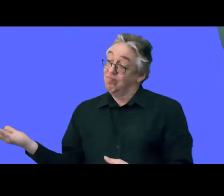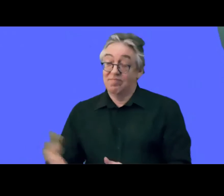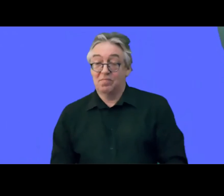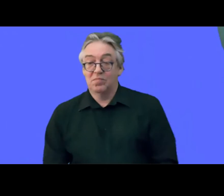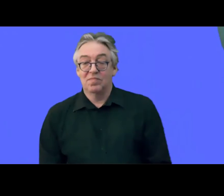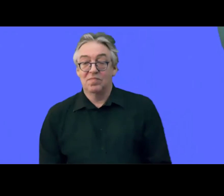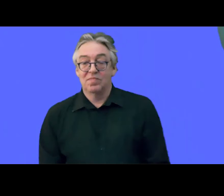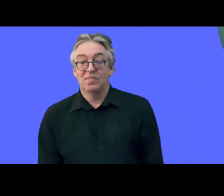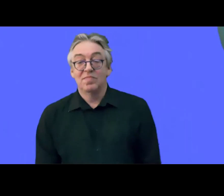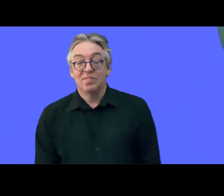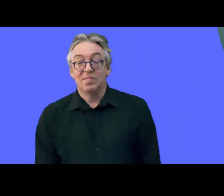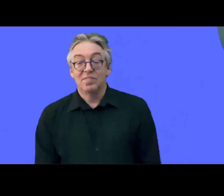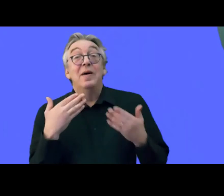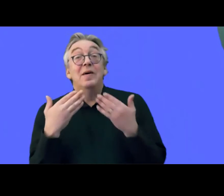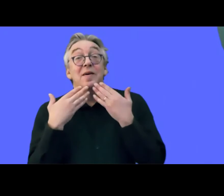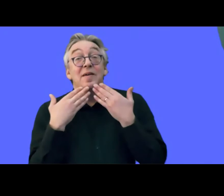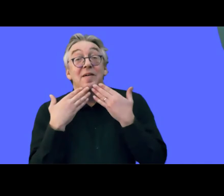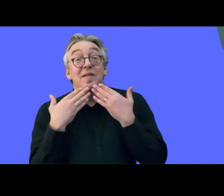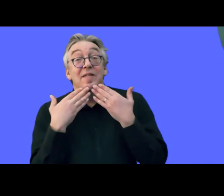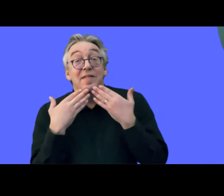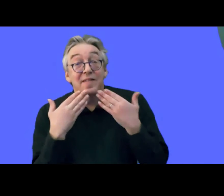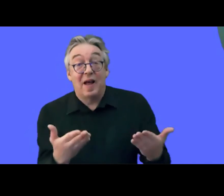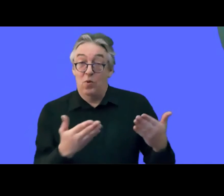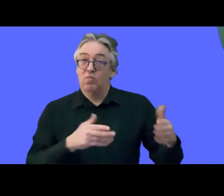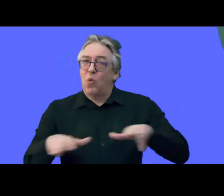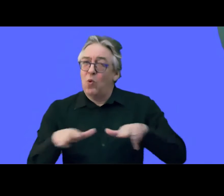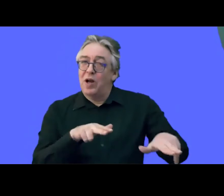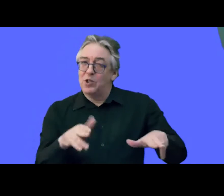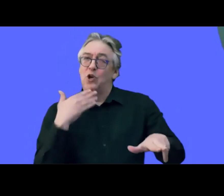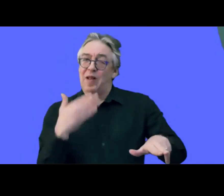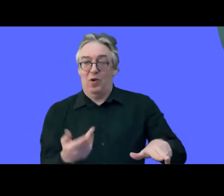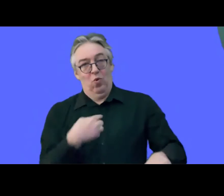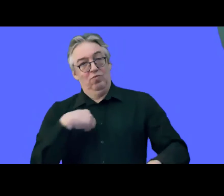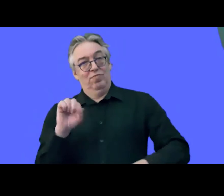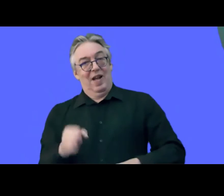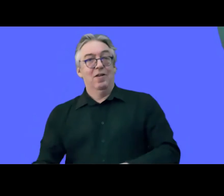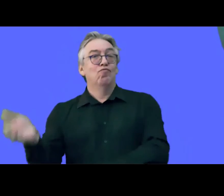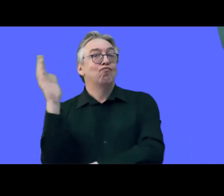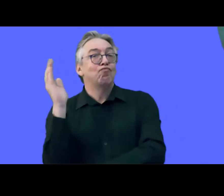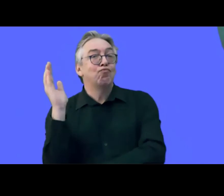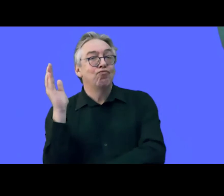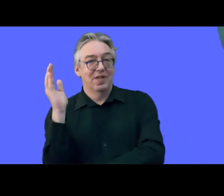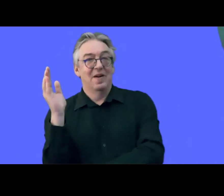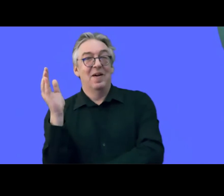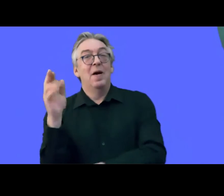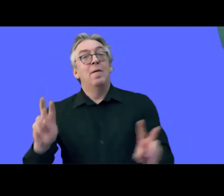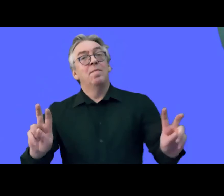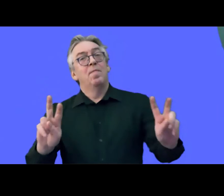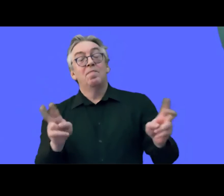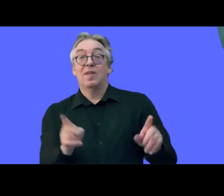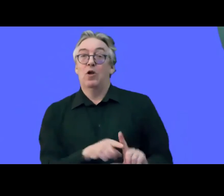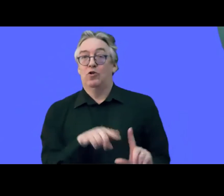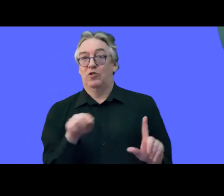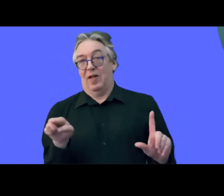Yeah, thank you, Mappa, and thank you, the organizers, for giving a chance to talk about the importance of